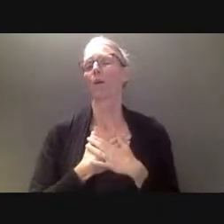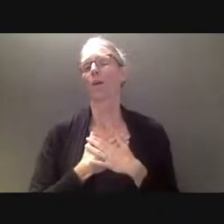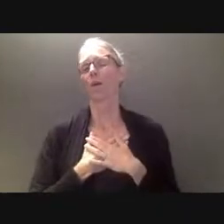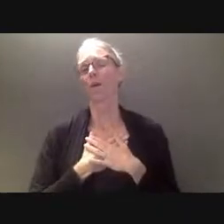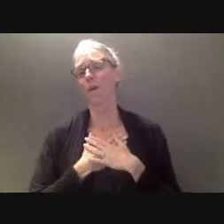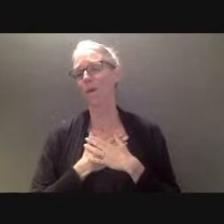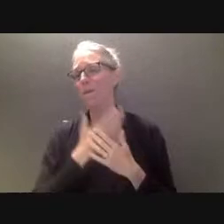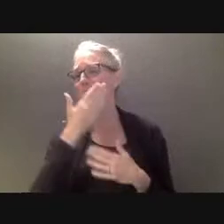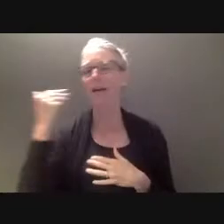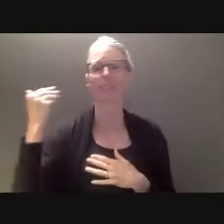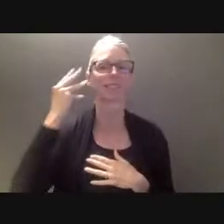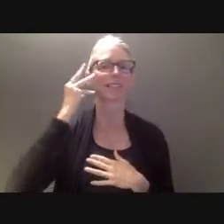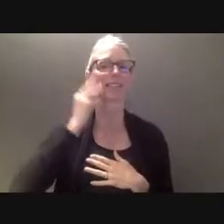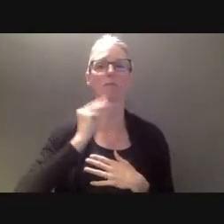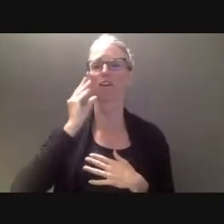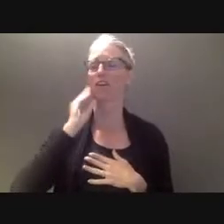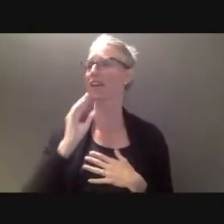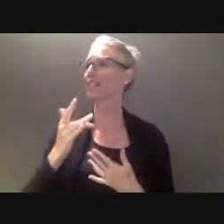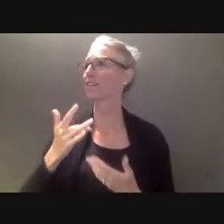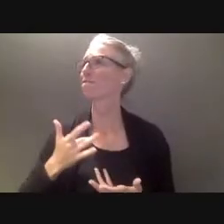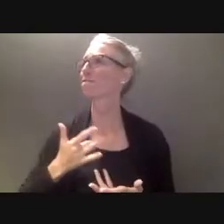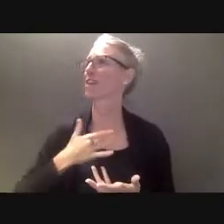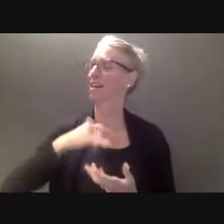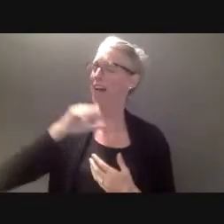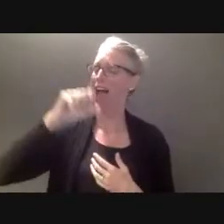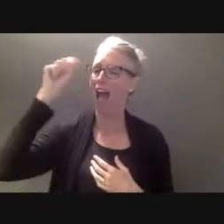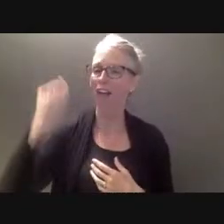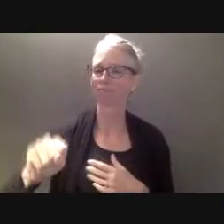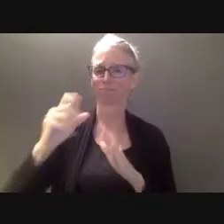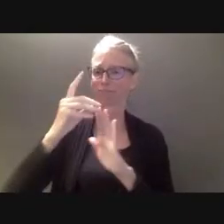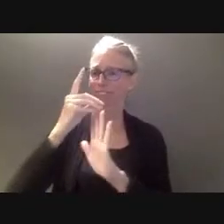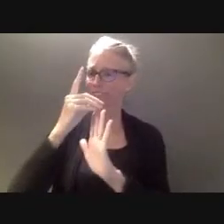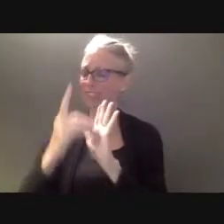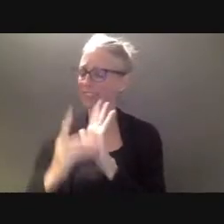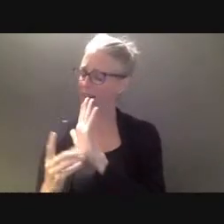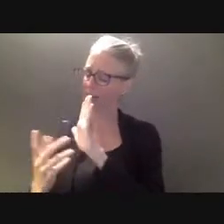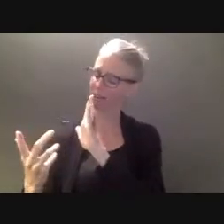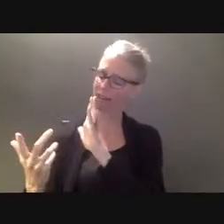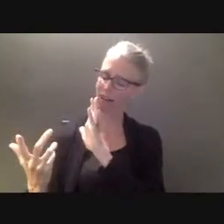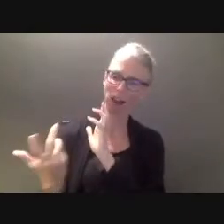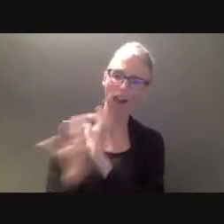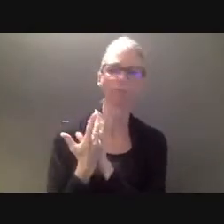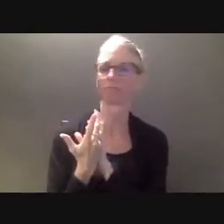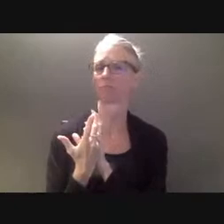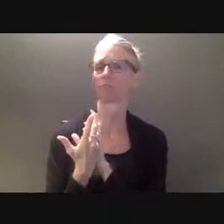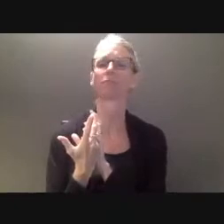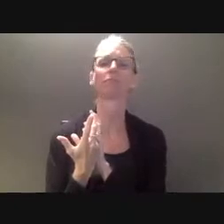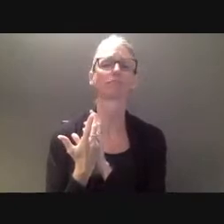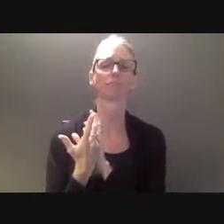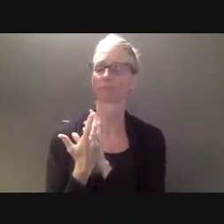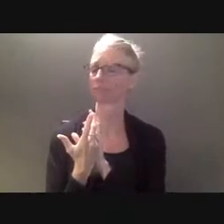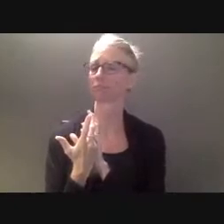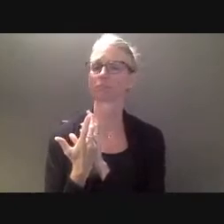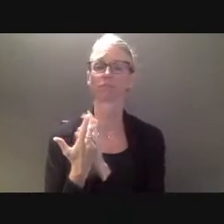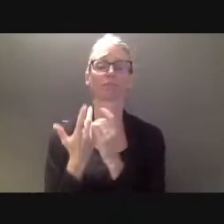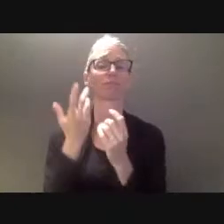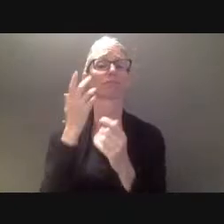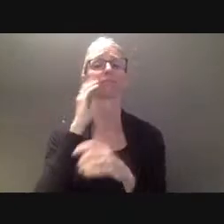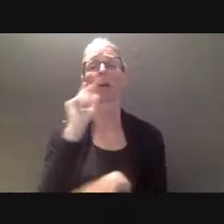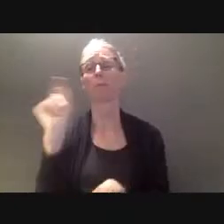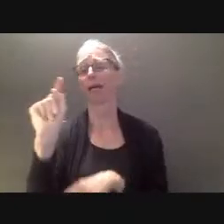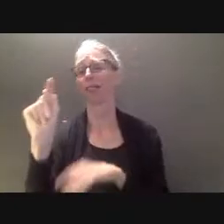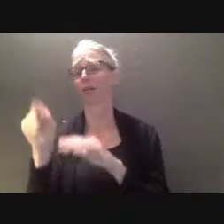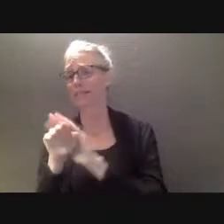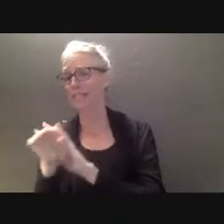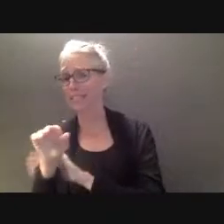that really felt like it was designed with my needs in mind from the ground up. So from accessible washrooms,